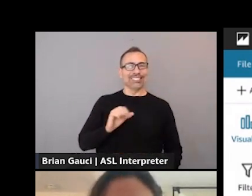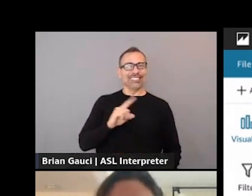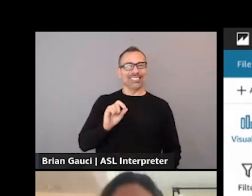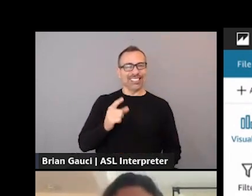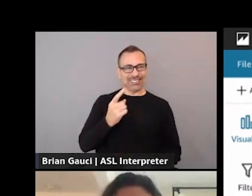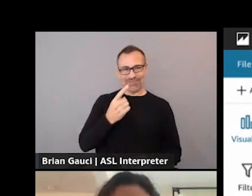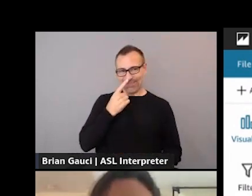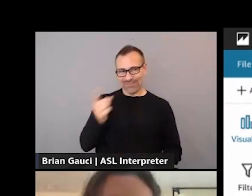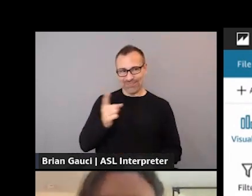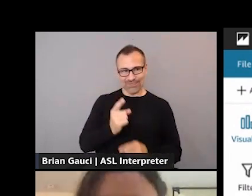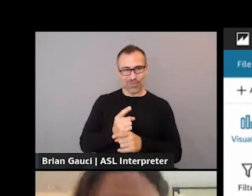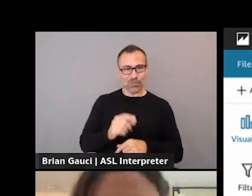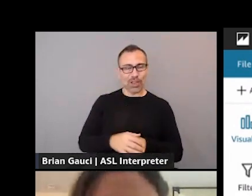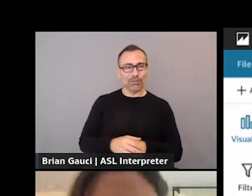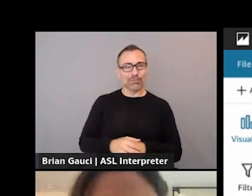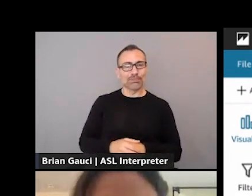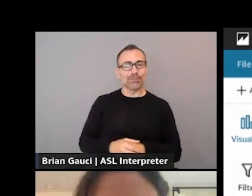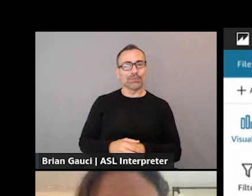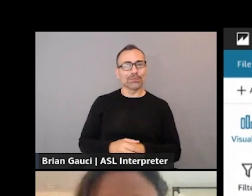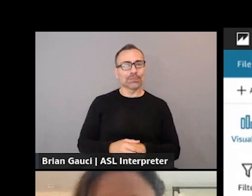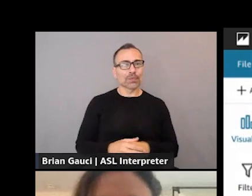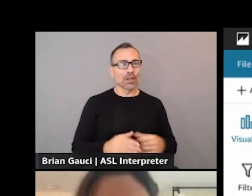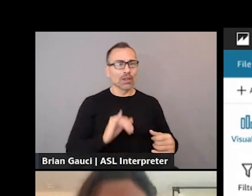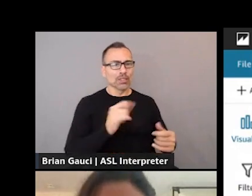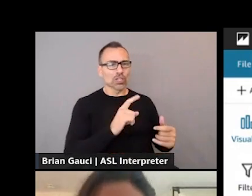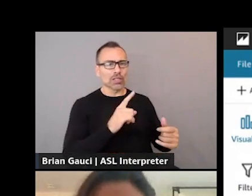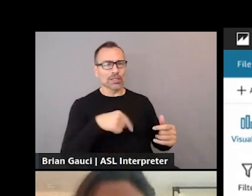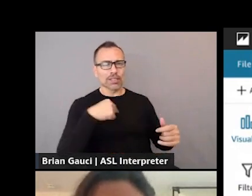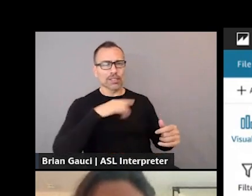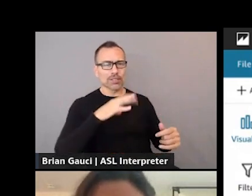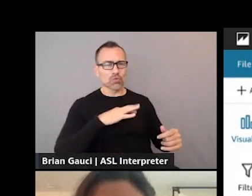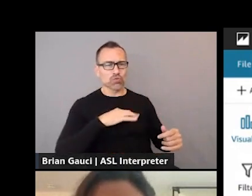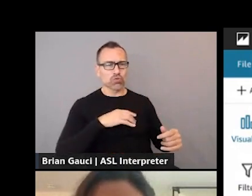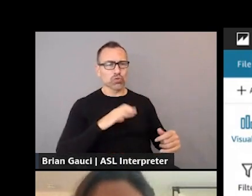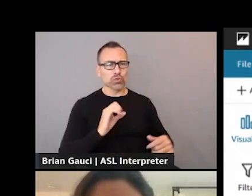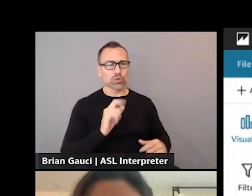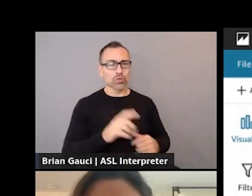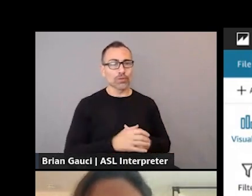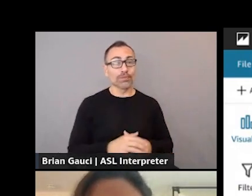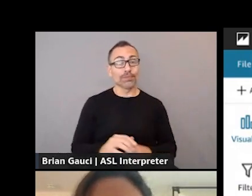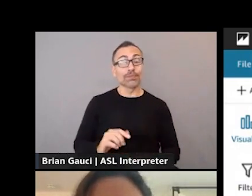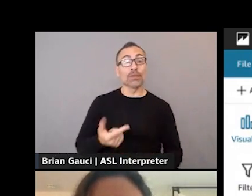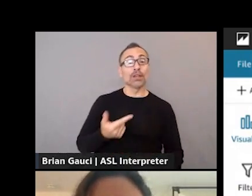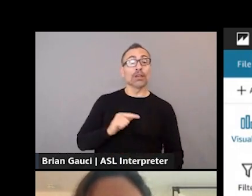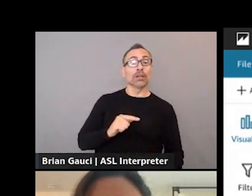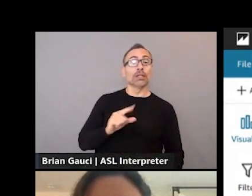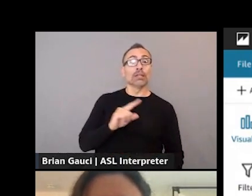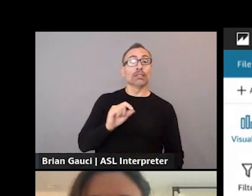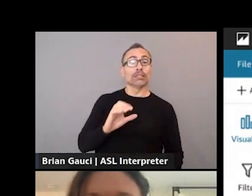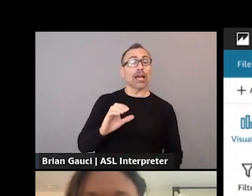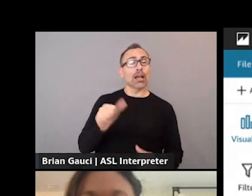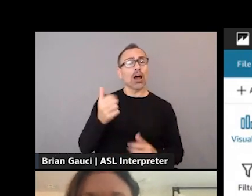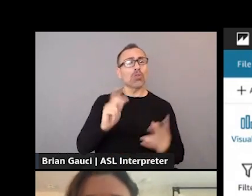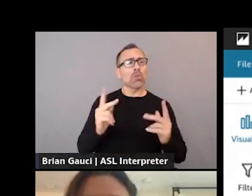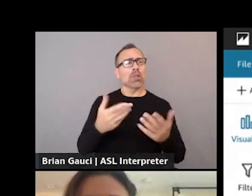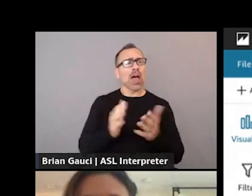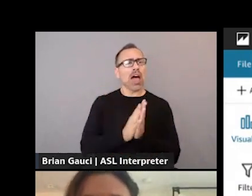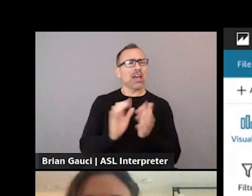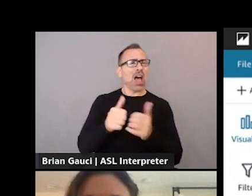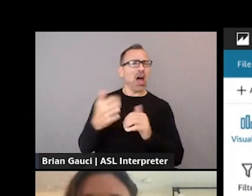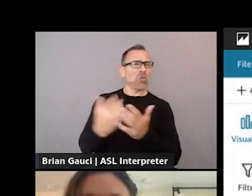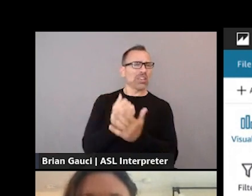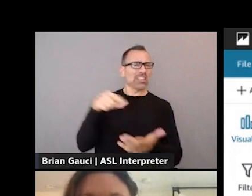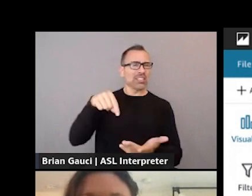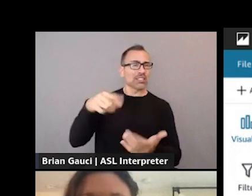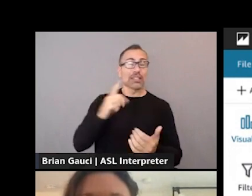super cool. Go ahead. I was just going to say, the other thing that sometimes people ask is like, how can I get this? This is very easily enabled. So you